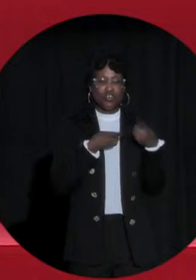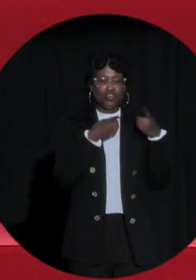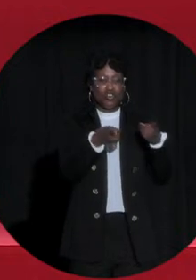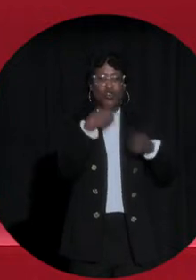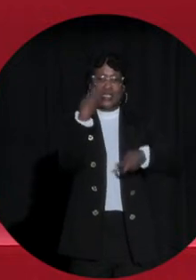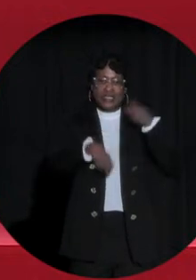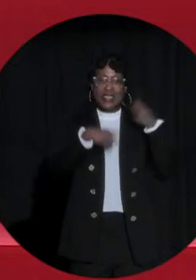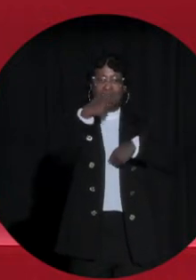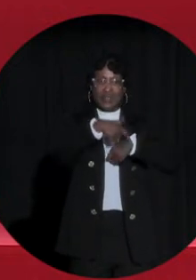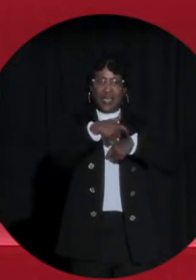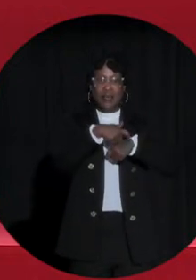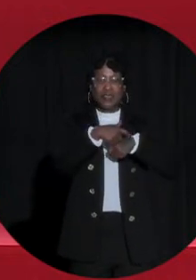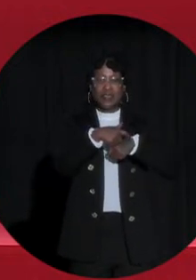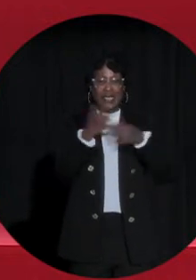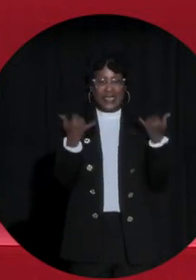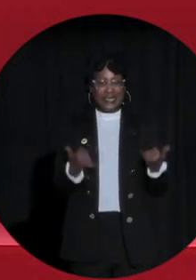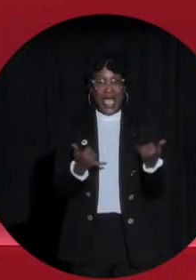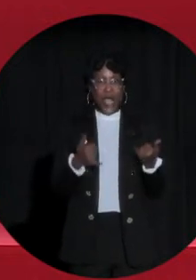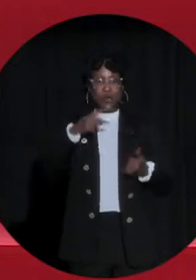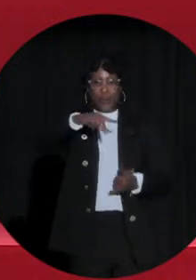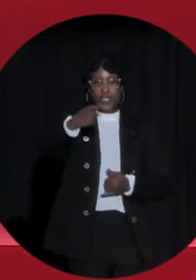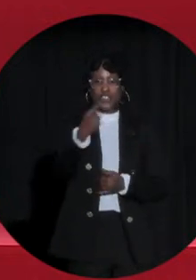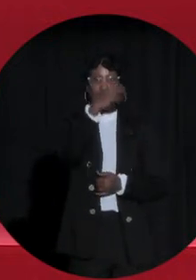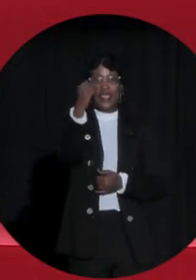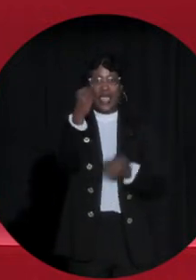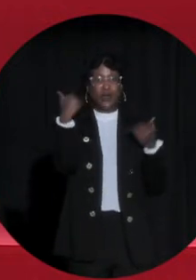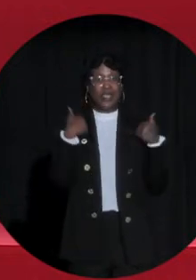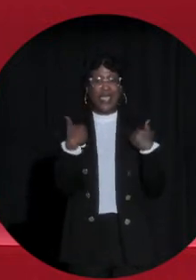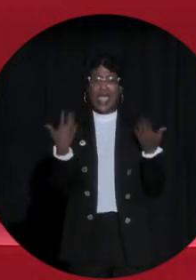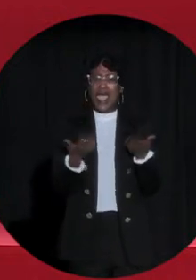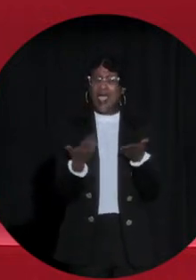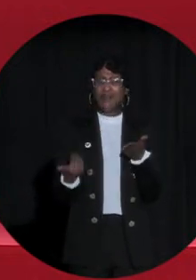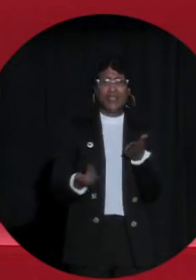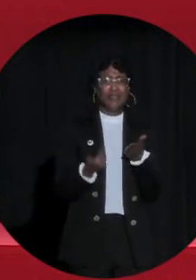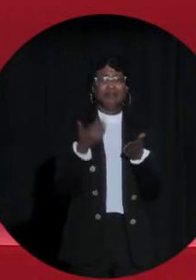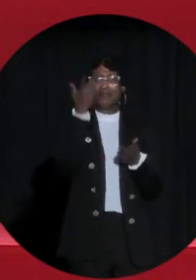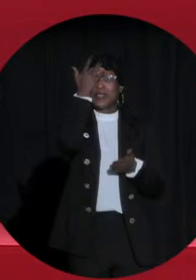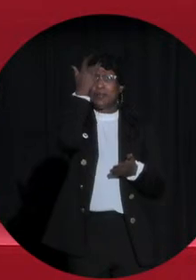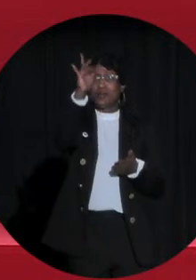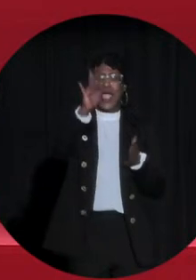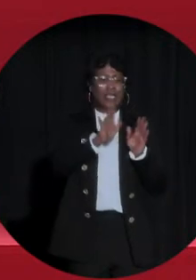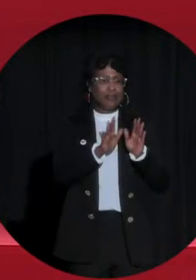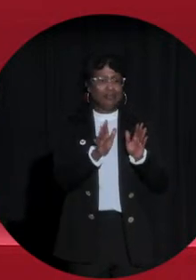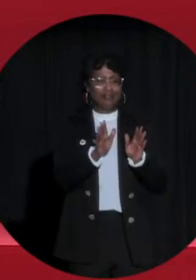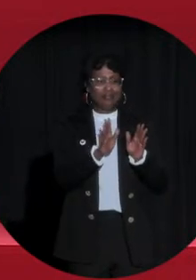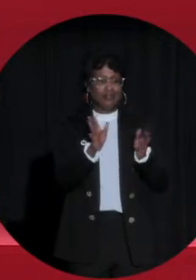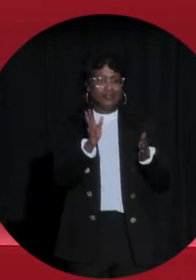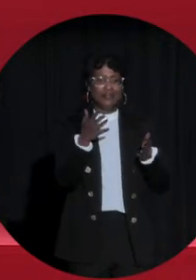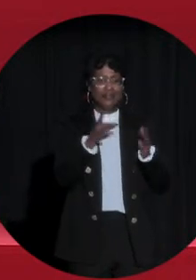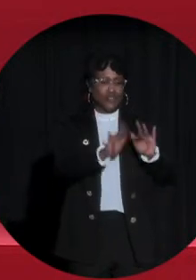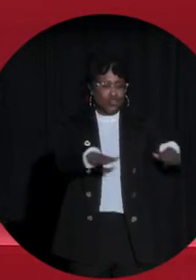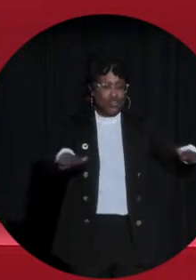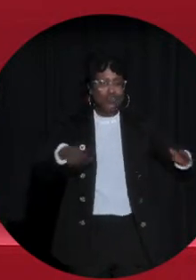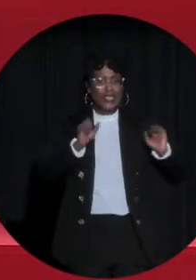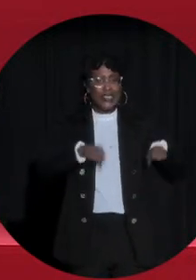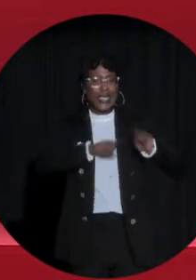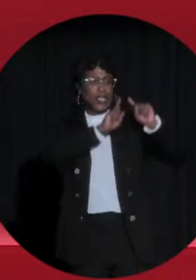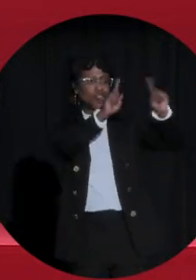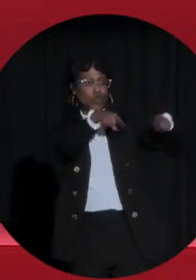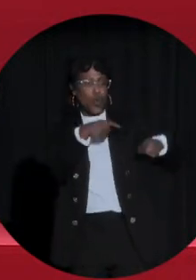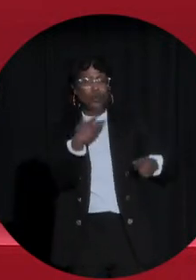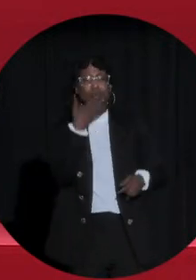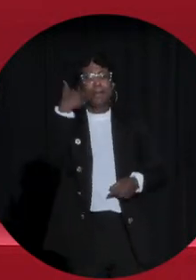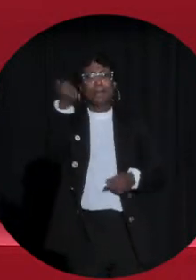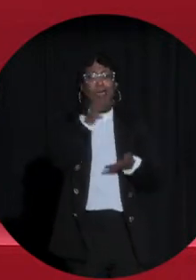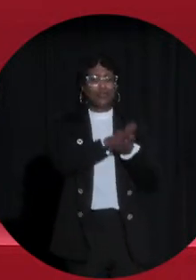have the newest and best schools, the brightest teachers and the most access to opportunity, where our children go on field trips